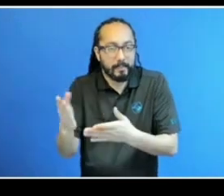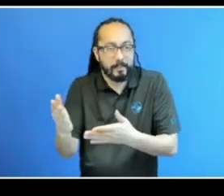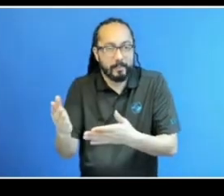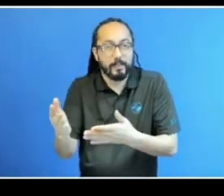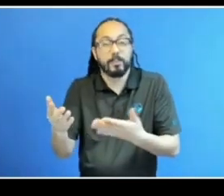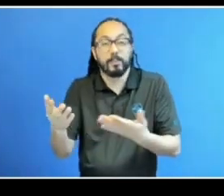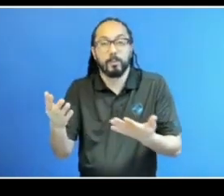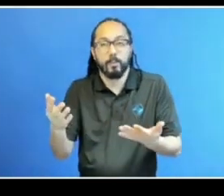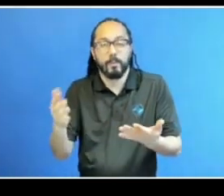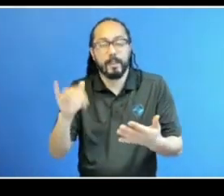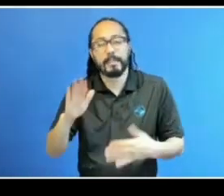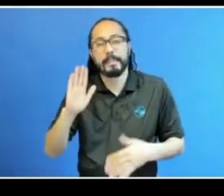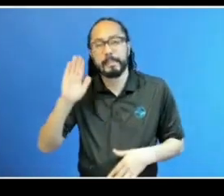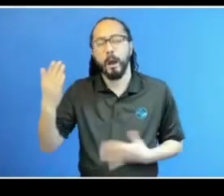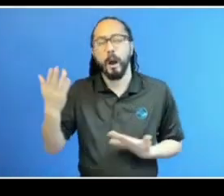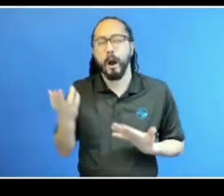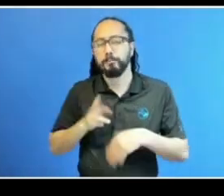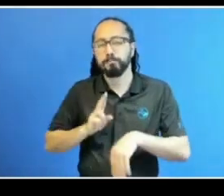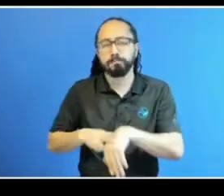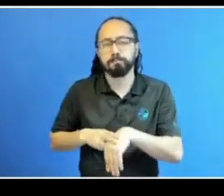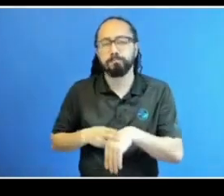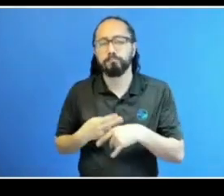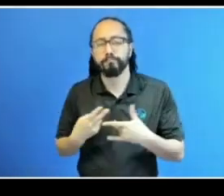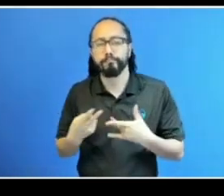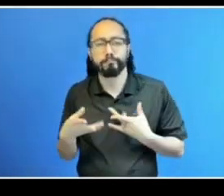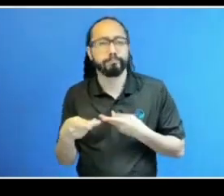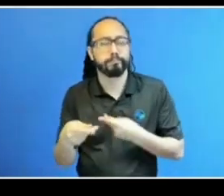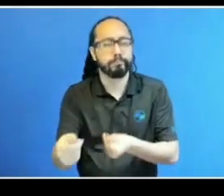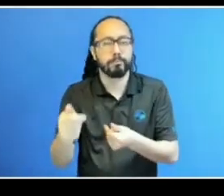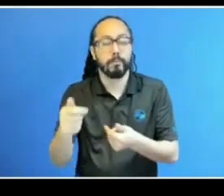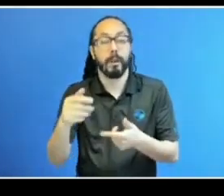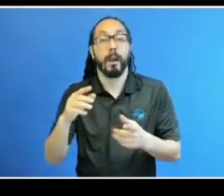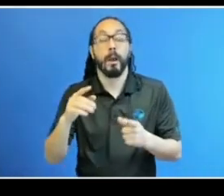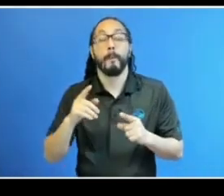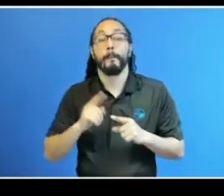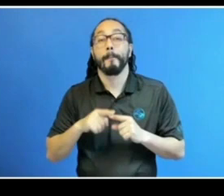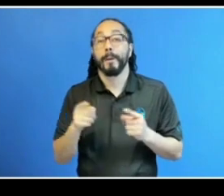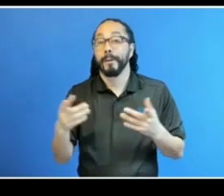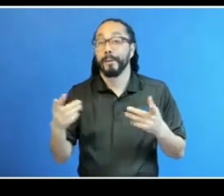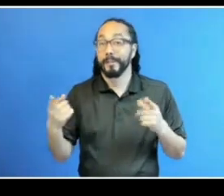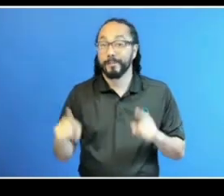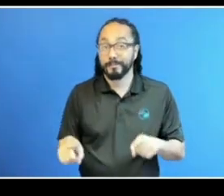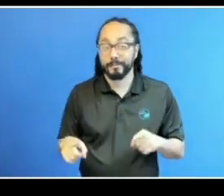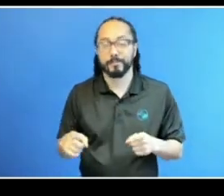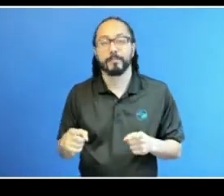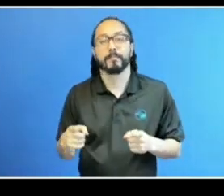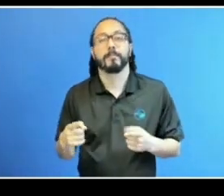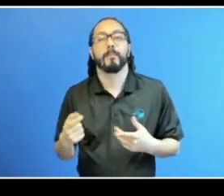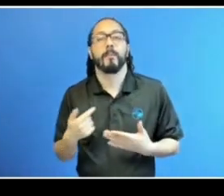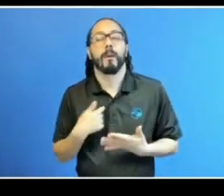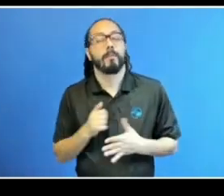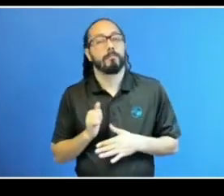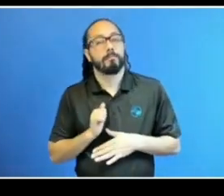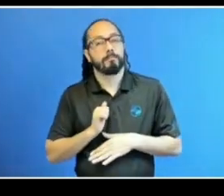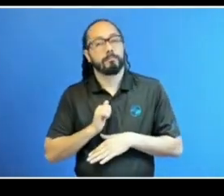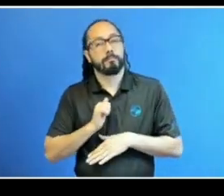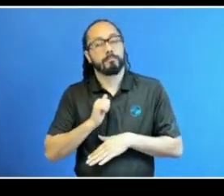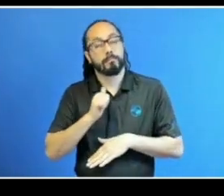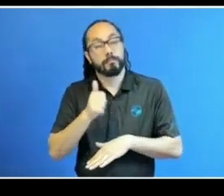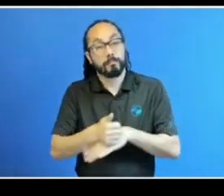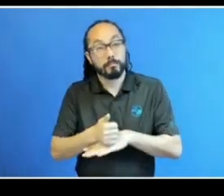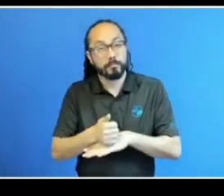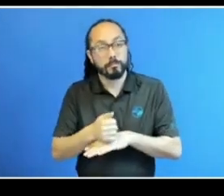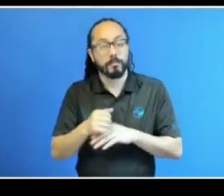sense. I then started to realize that the goal of, starting this business and